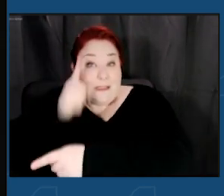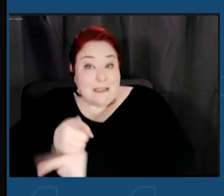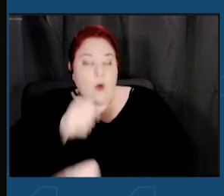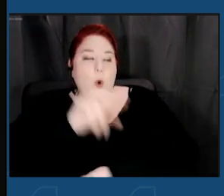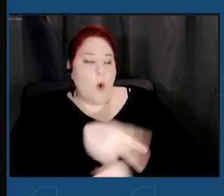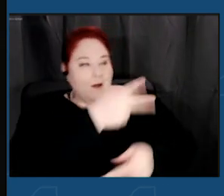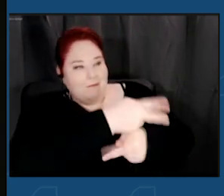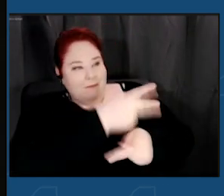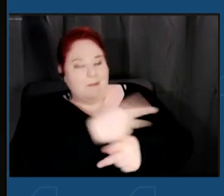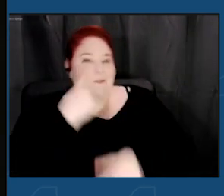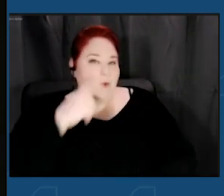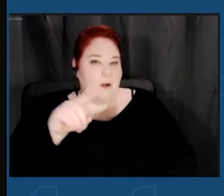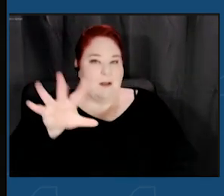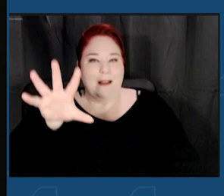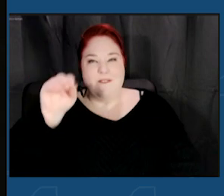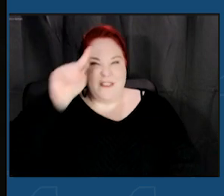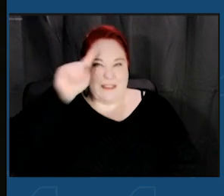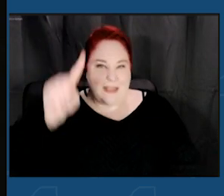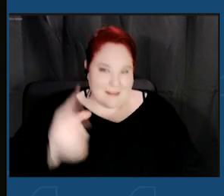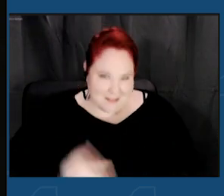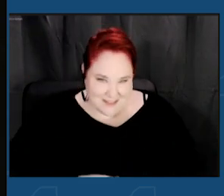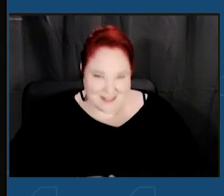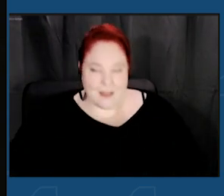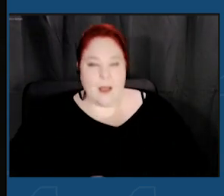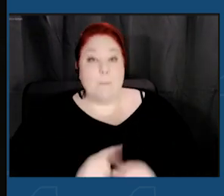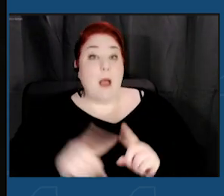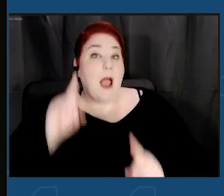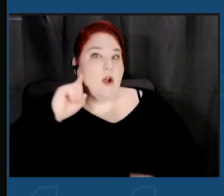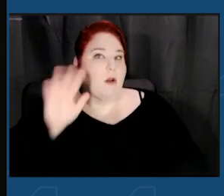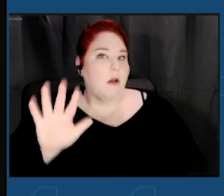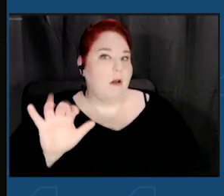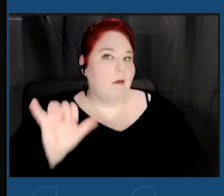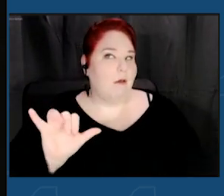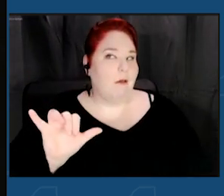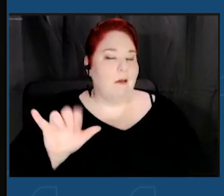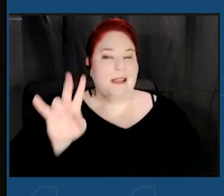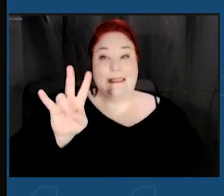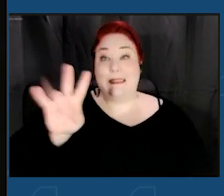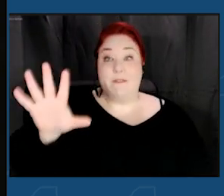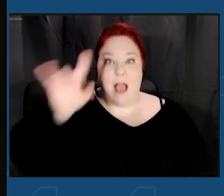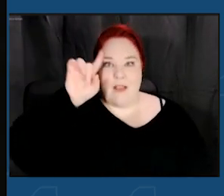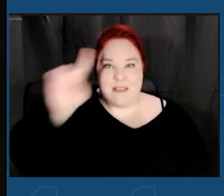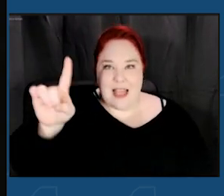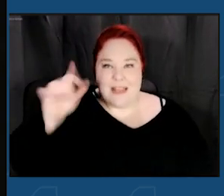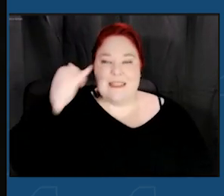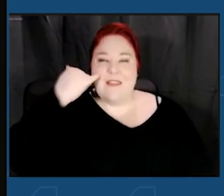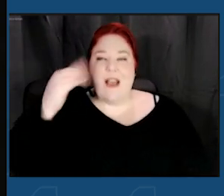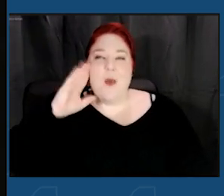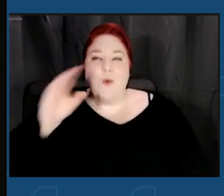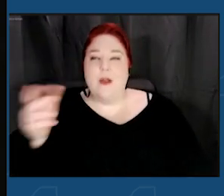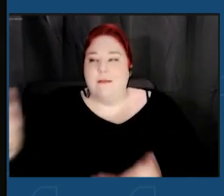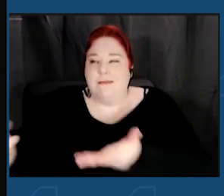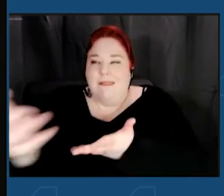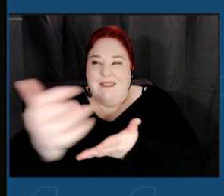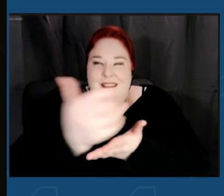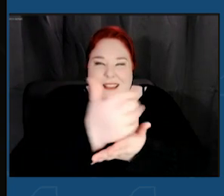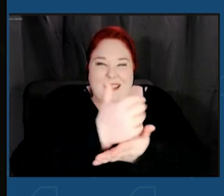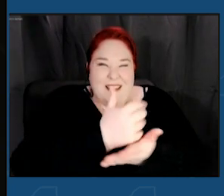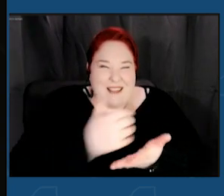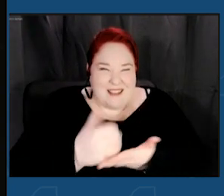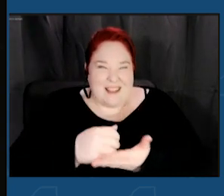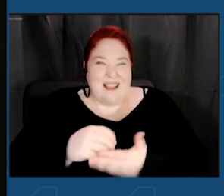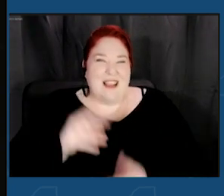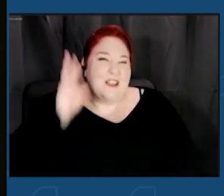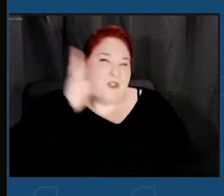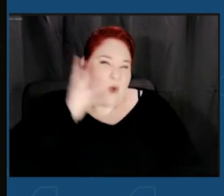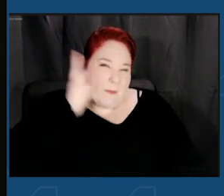hour. But I heard I could get 75 cents an hour if I picked strawberries. So my friend and I, when we were